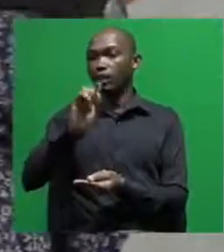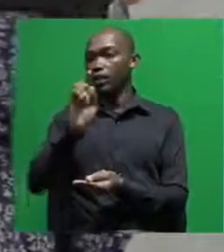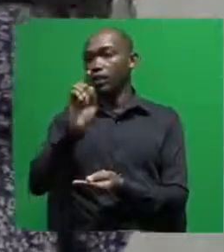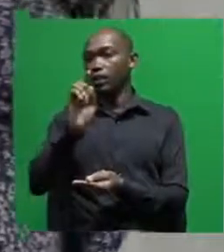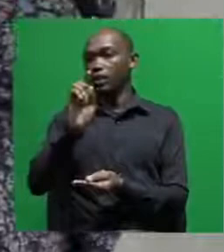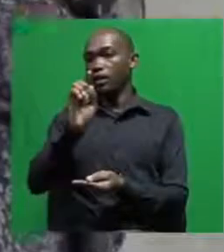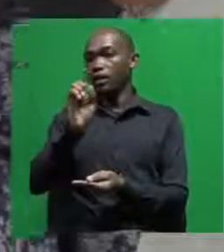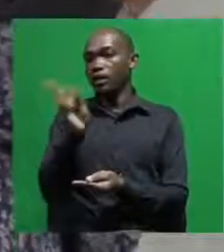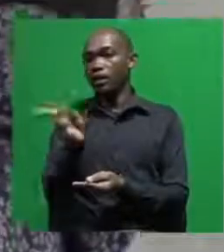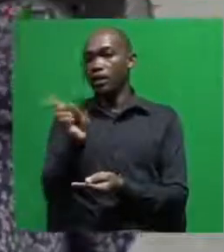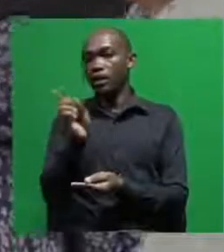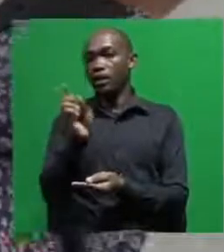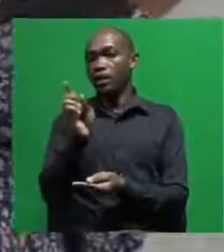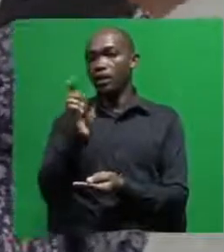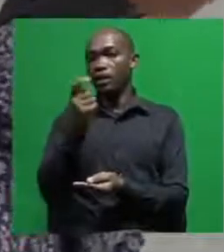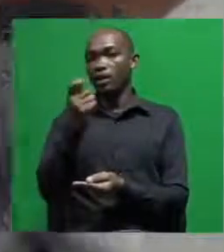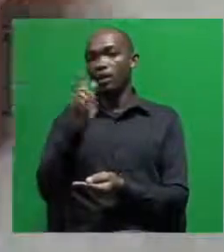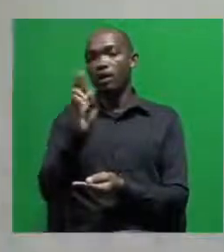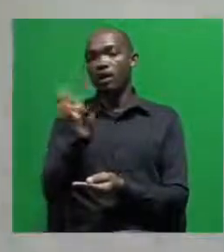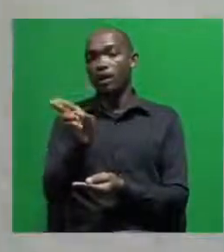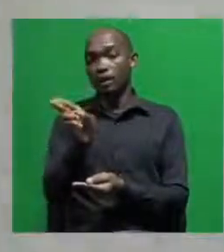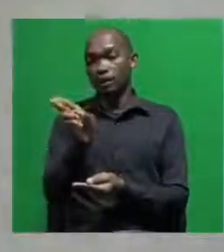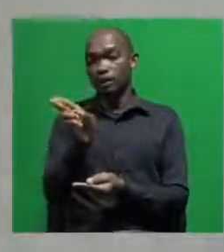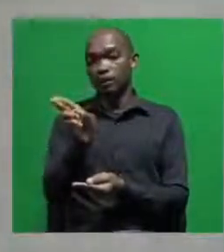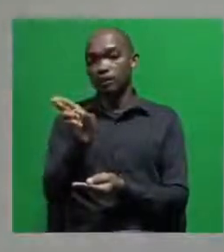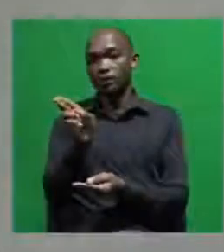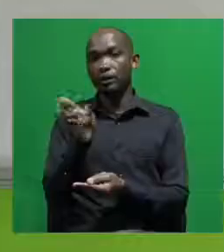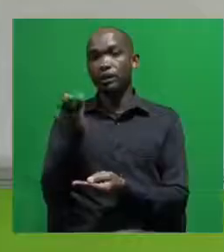denoted by small h.